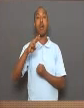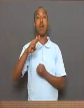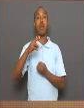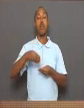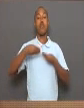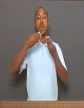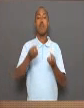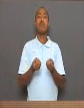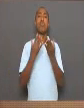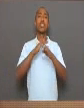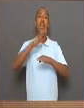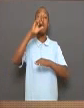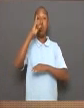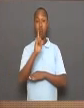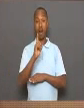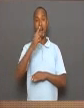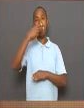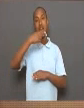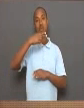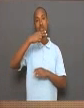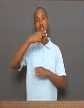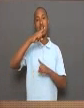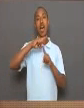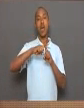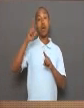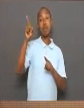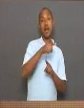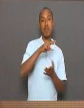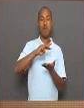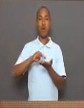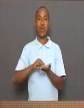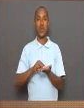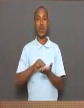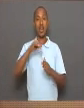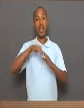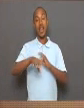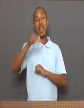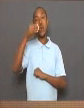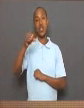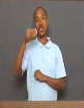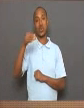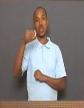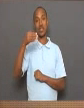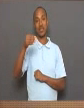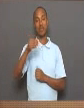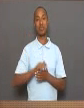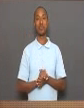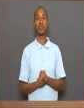furnish more than one hydrogen ion per molecule in an aqueous